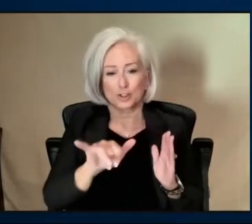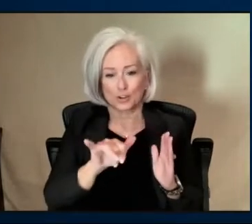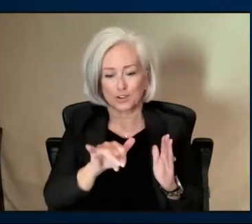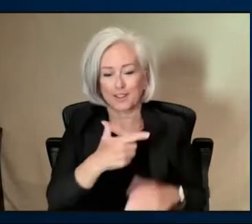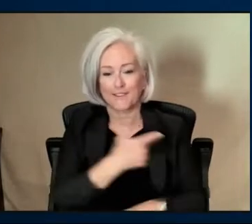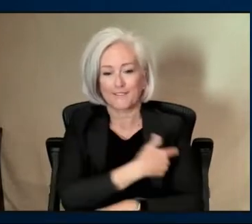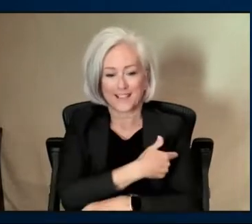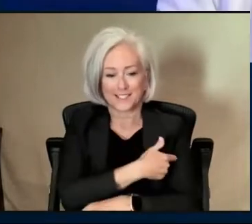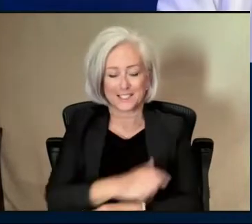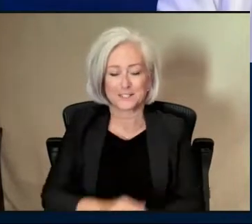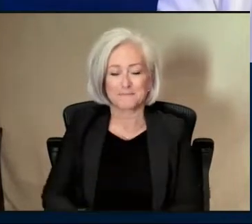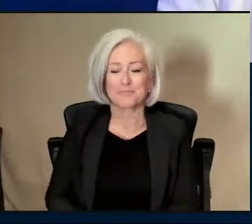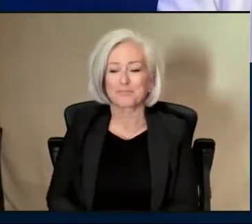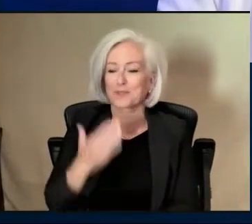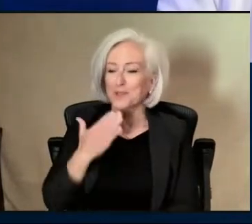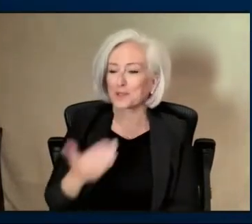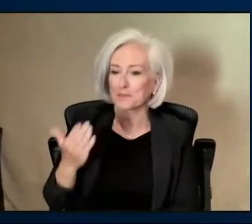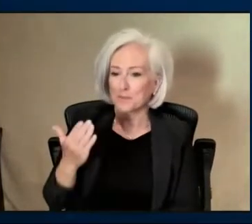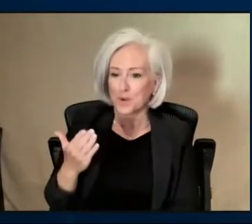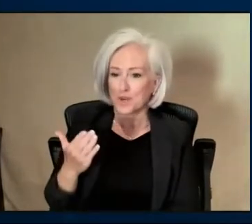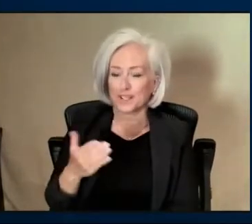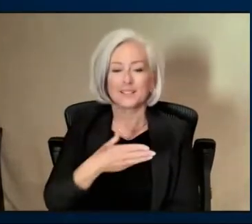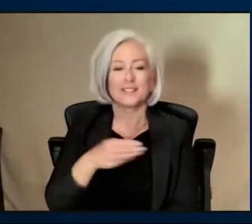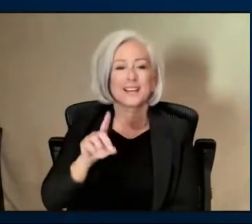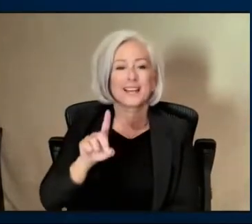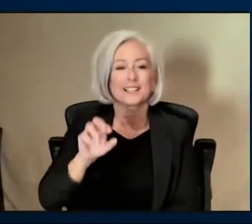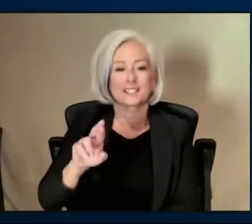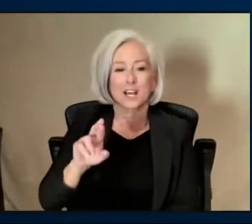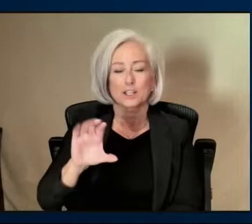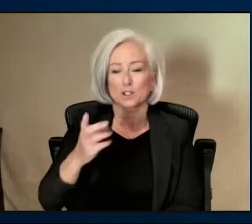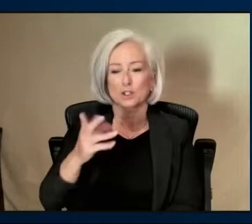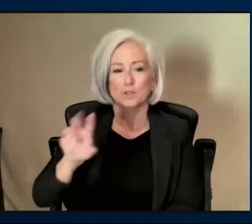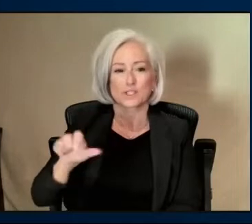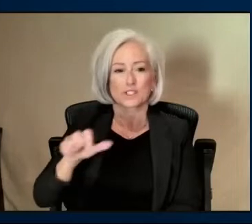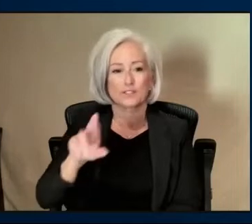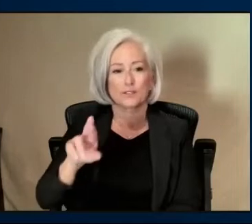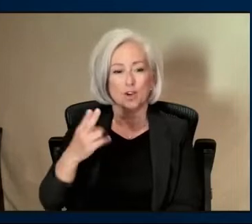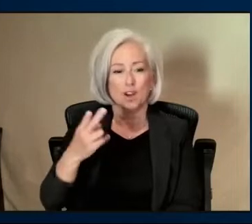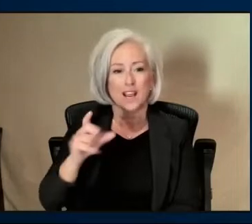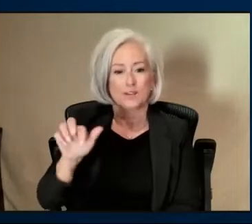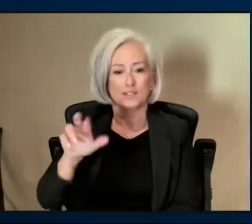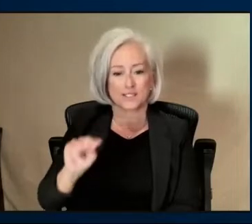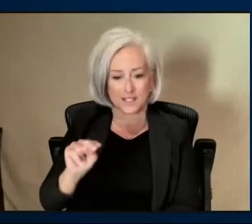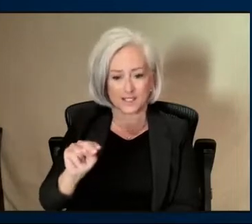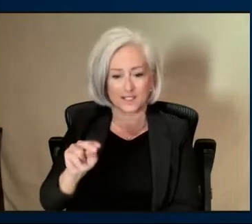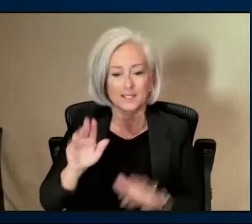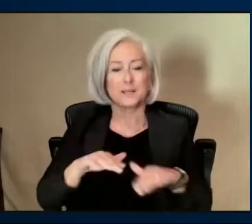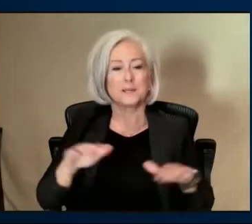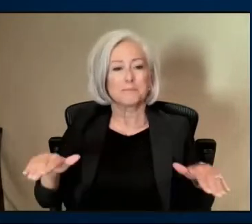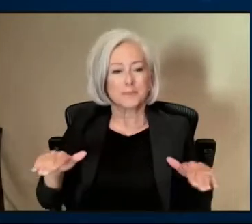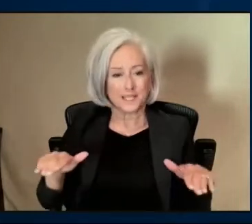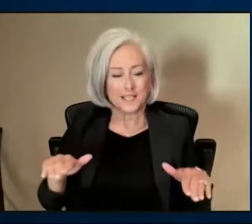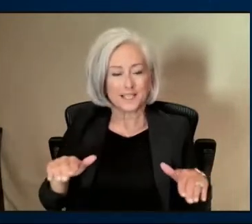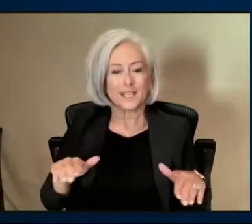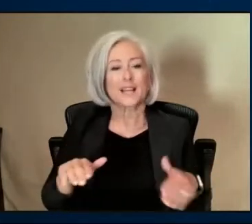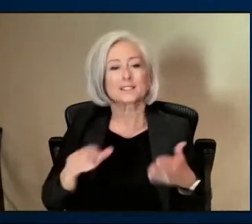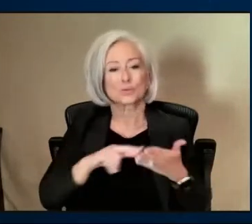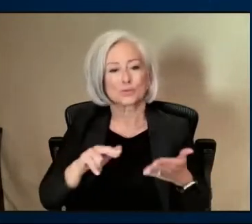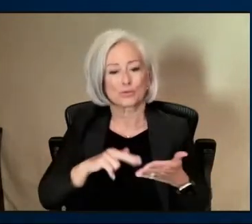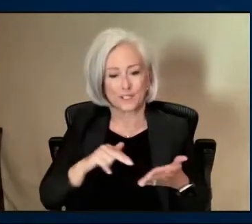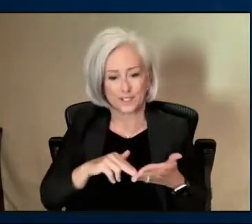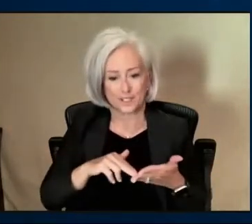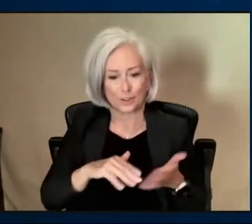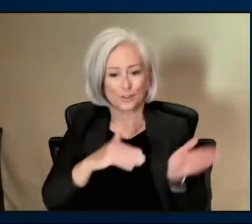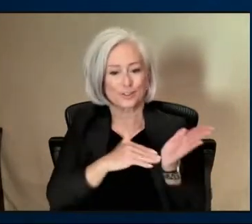Also joined by Dr. Christopher Harrison, researcher and pediatric infectious disease physician at Children's Mercy